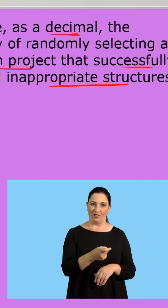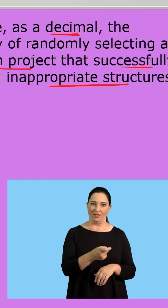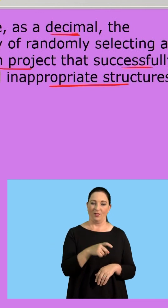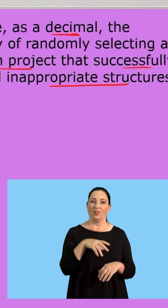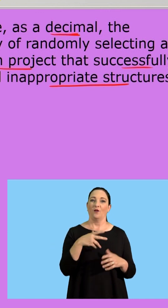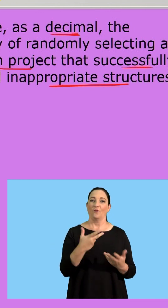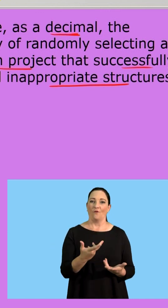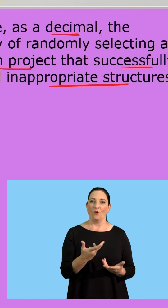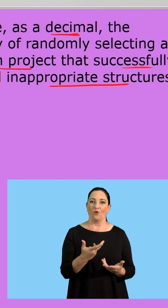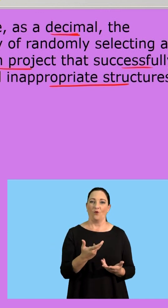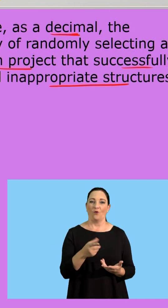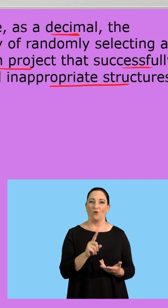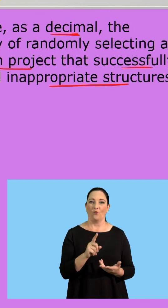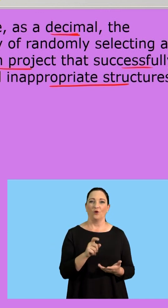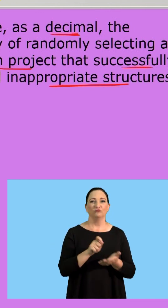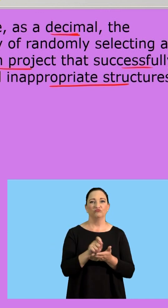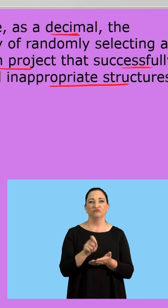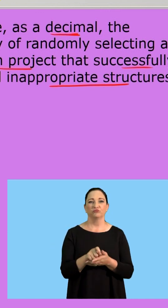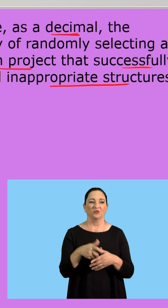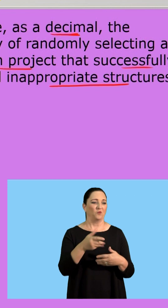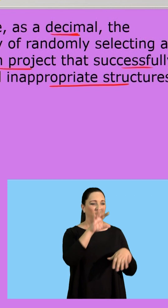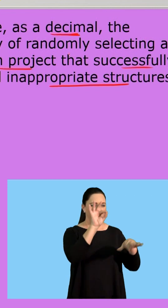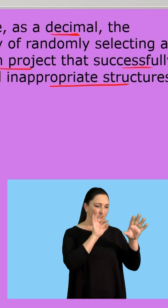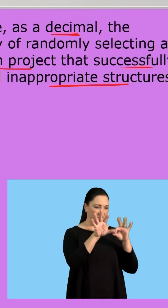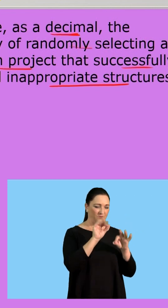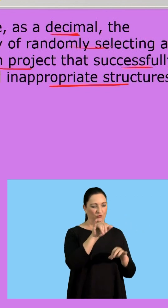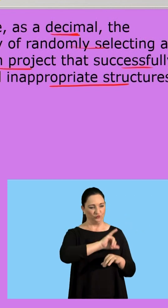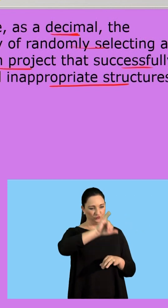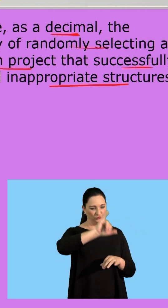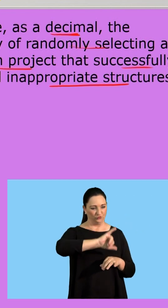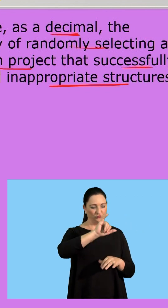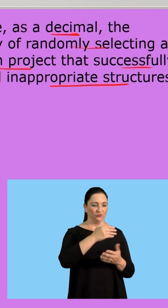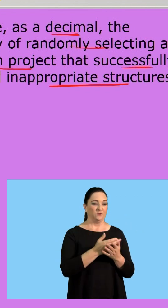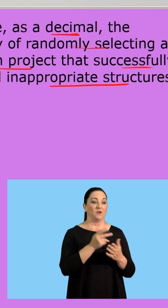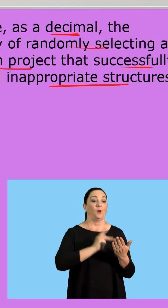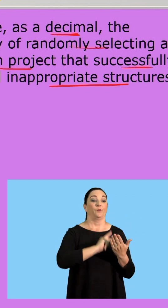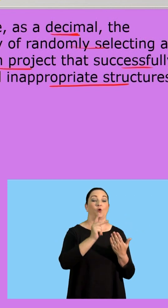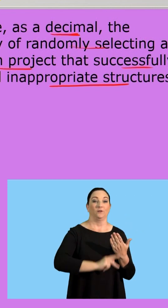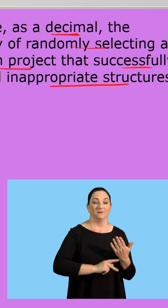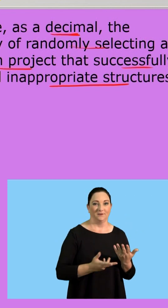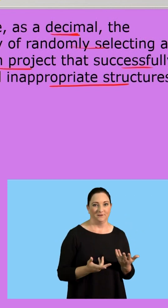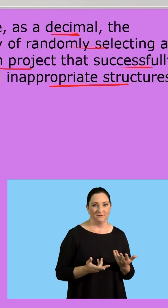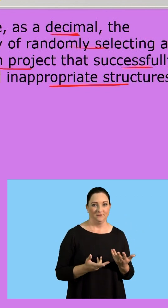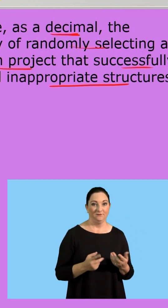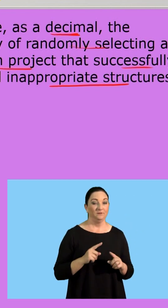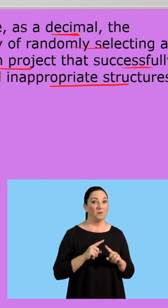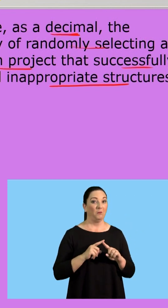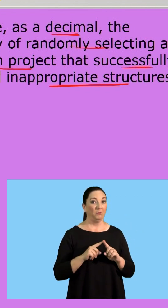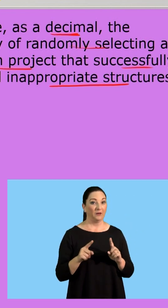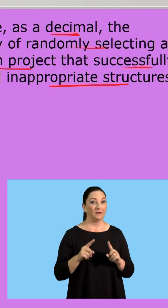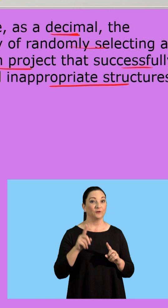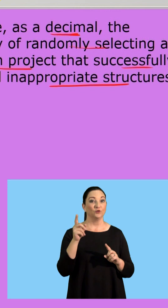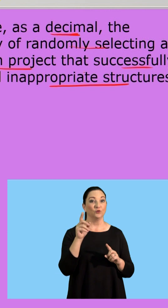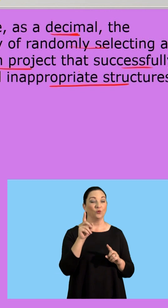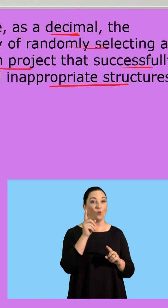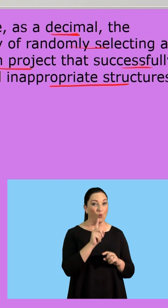as a decimal of what? Of, right, we randomly selecting a renovation project, so it can be any of these, right?